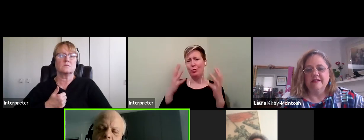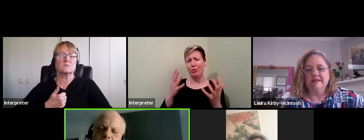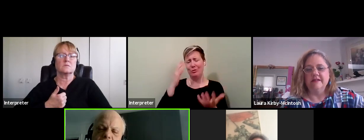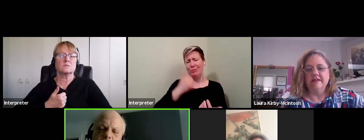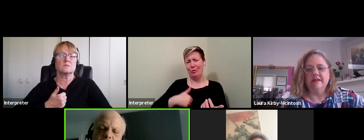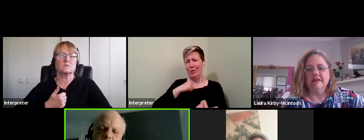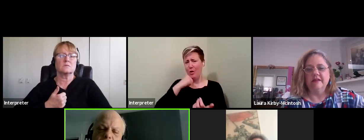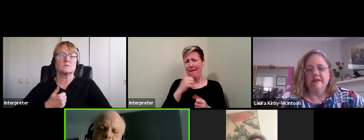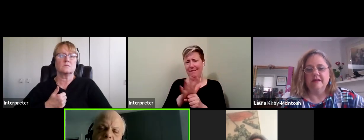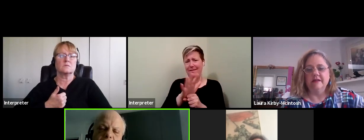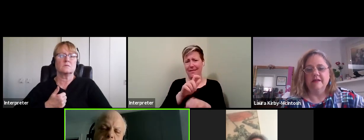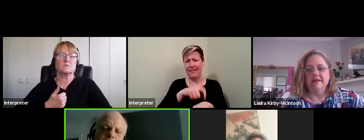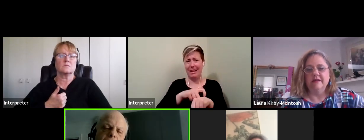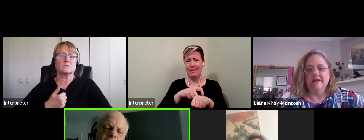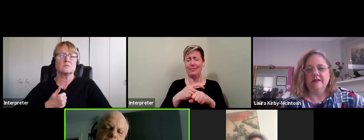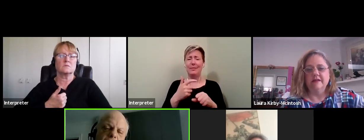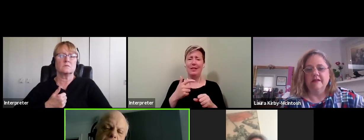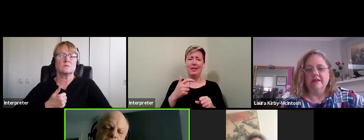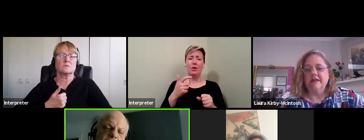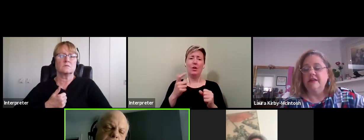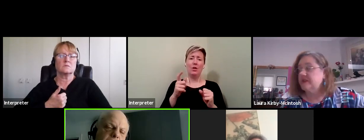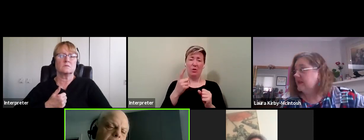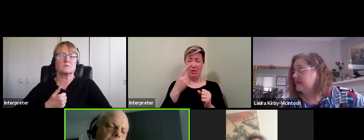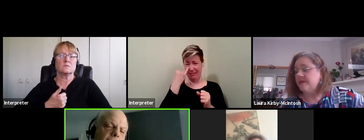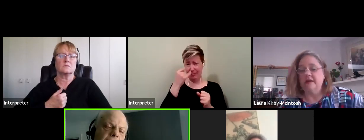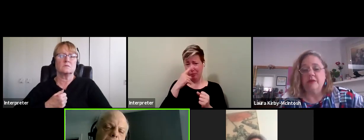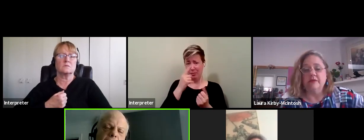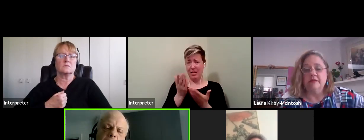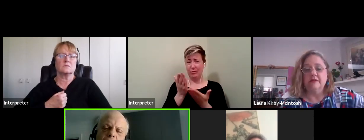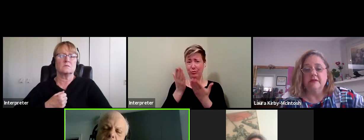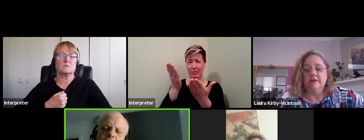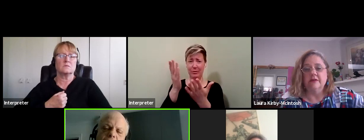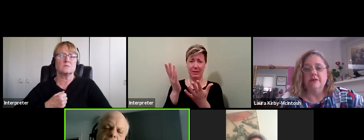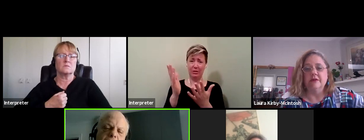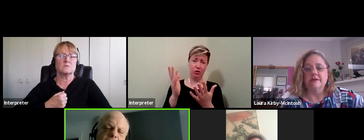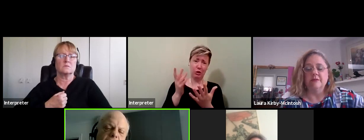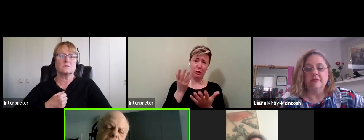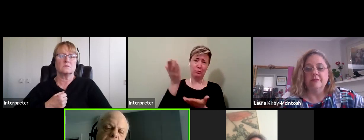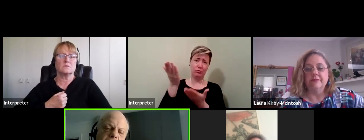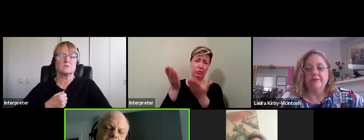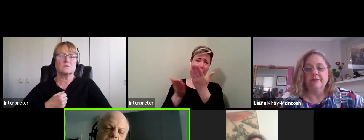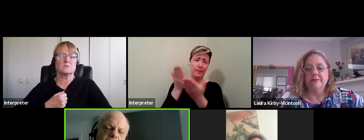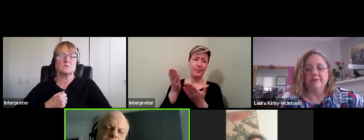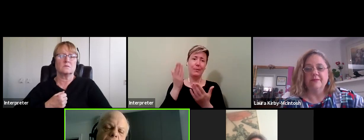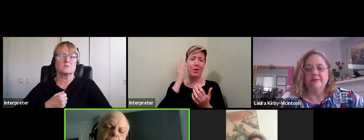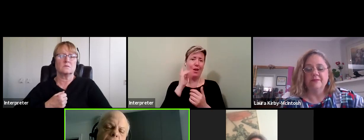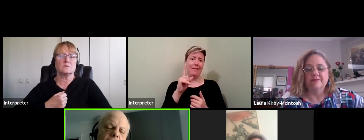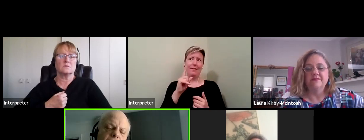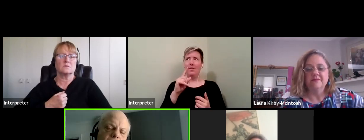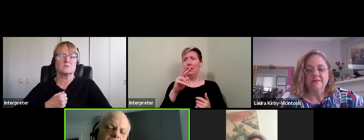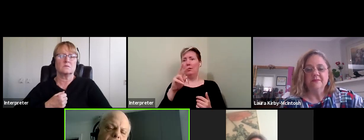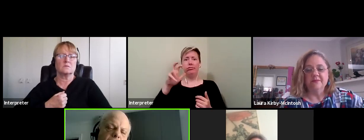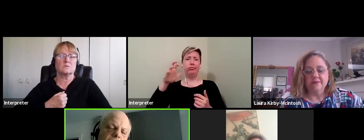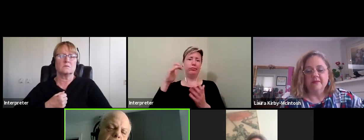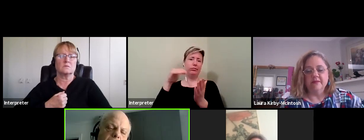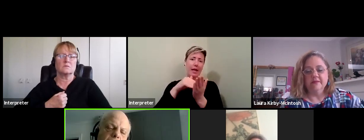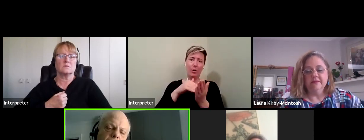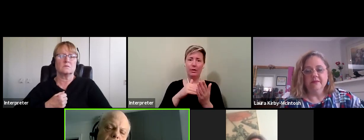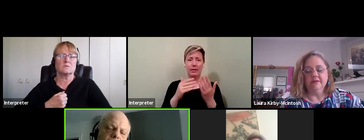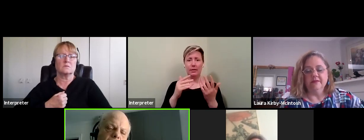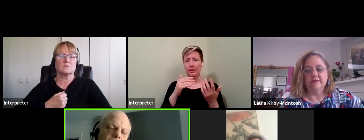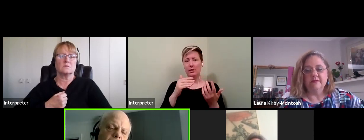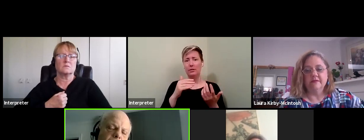than we thought. It just means we've got to get to our recommendations as soon as possible, especially we've got hundreds of thousands of kids, children and youth